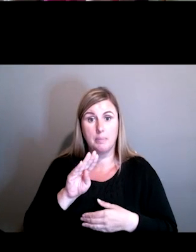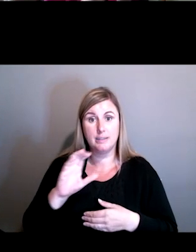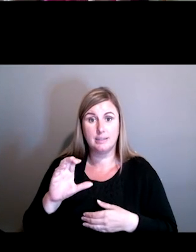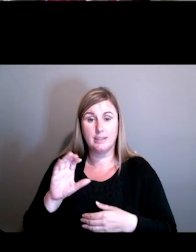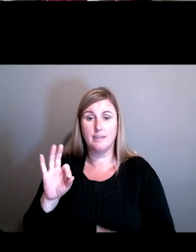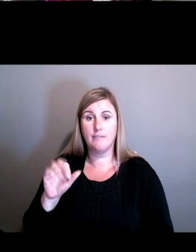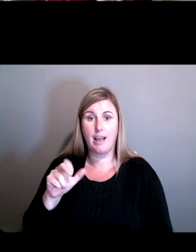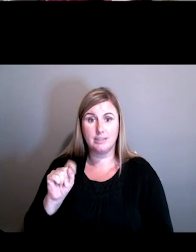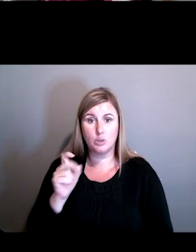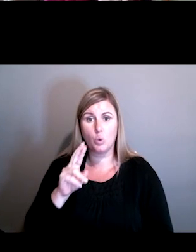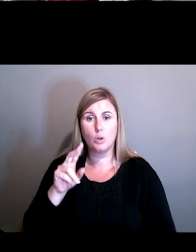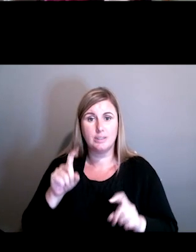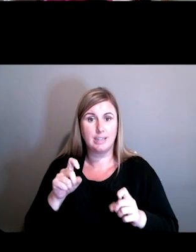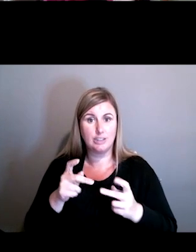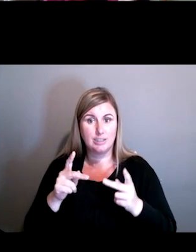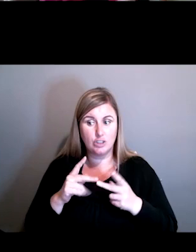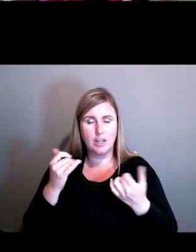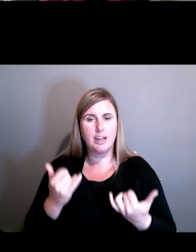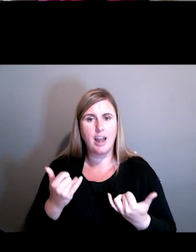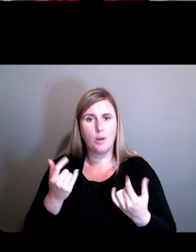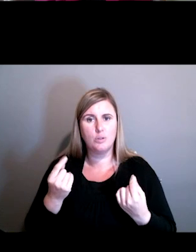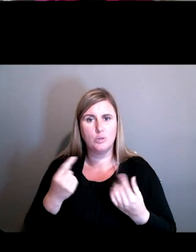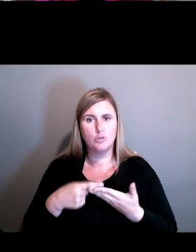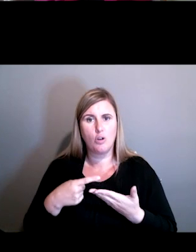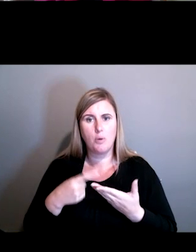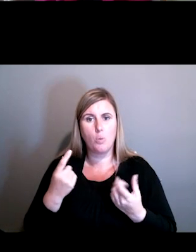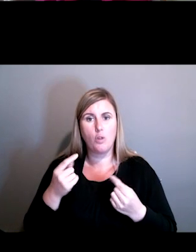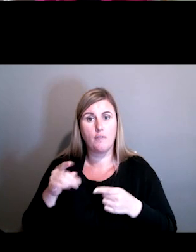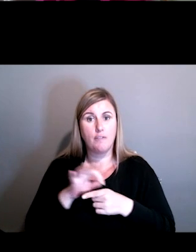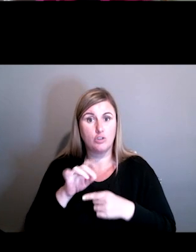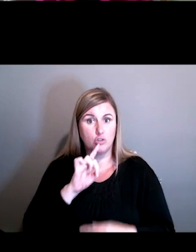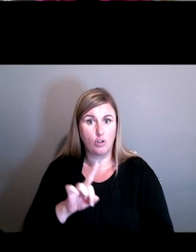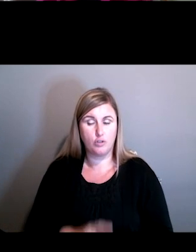conditions. So now we're going to talk about what those functions are.